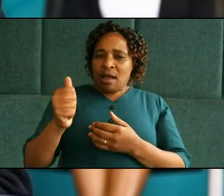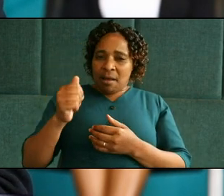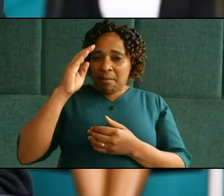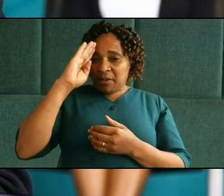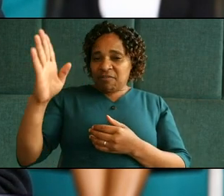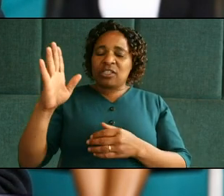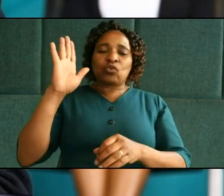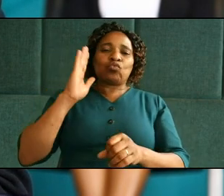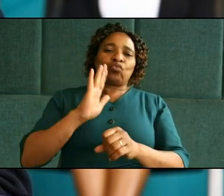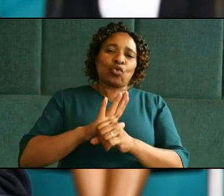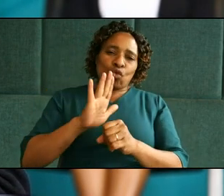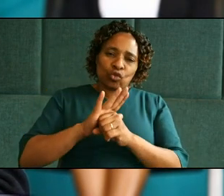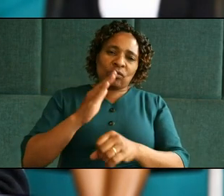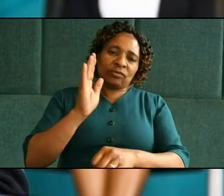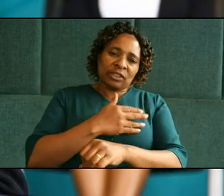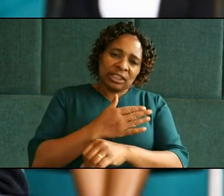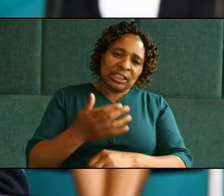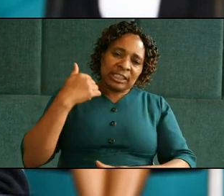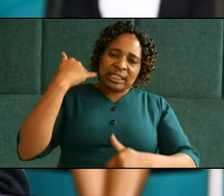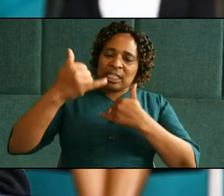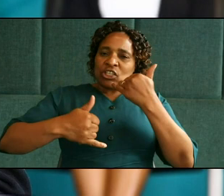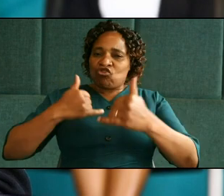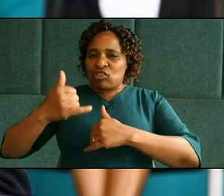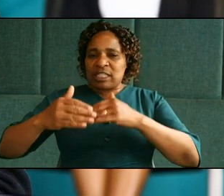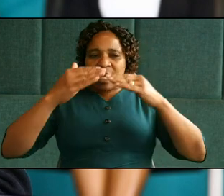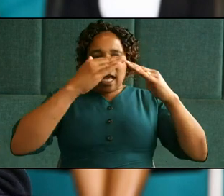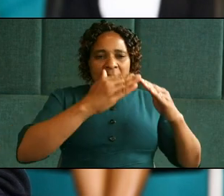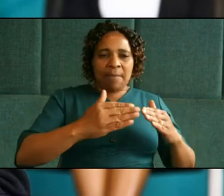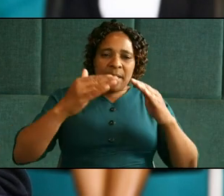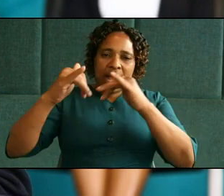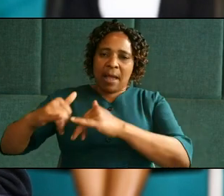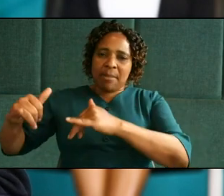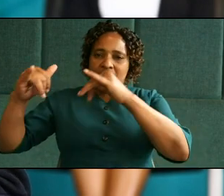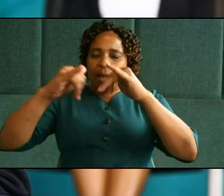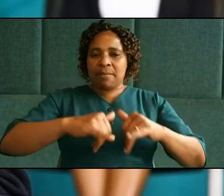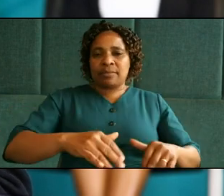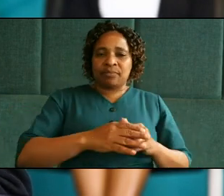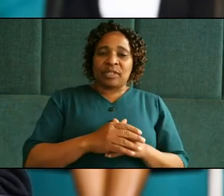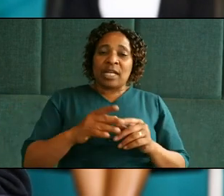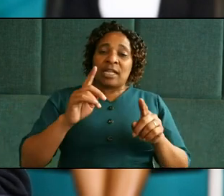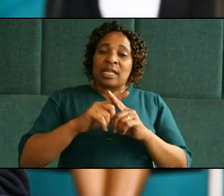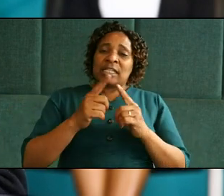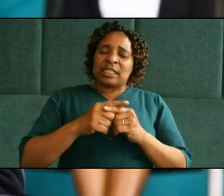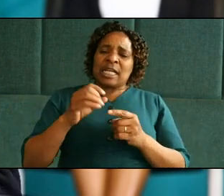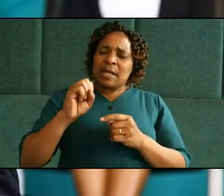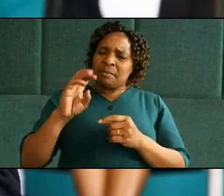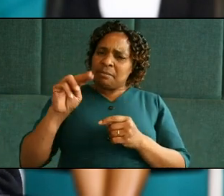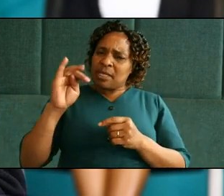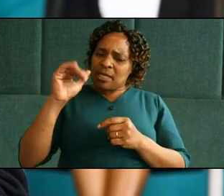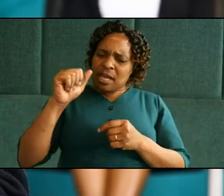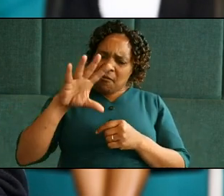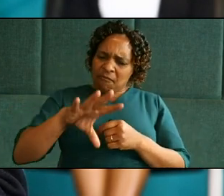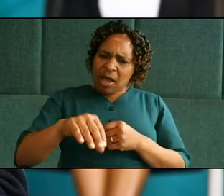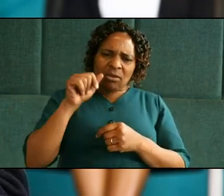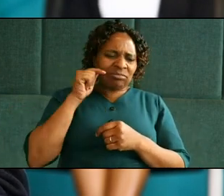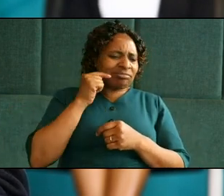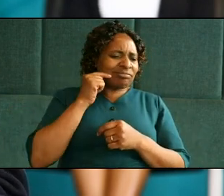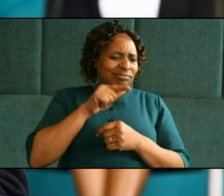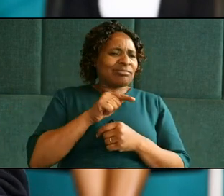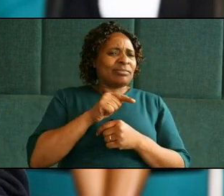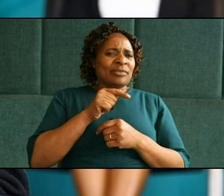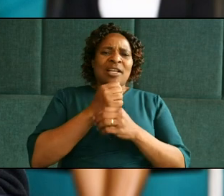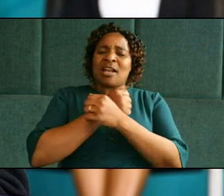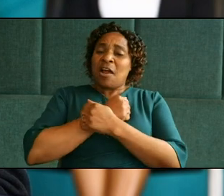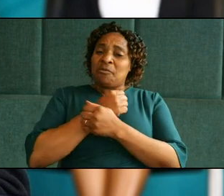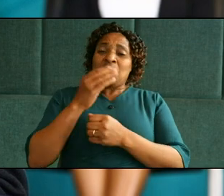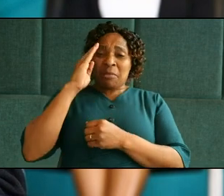of singing. They enjoyed camping. And as time went on, Emilia began to find that she loved pathfinders more